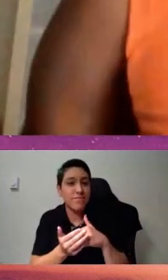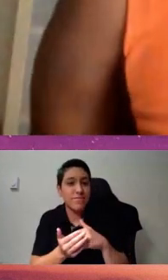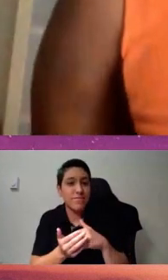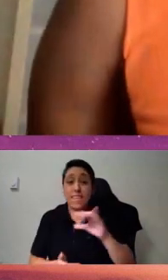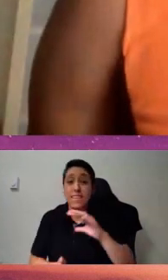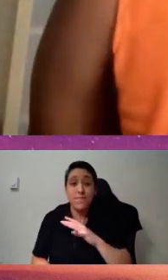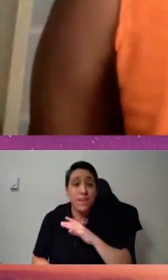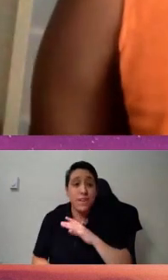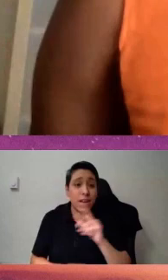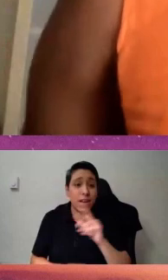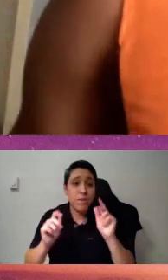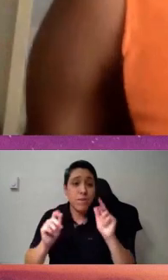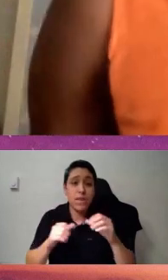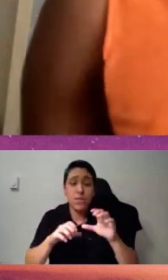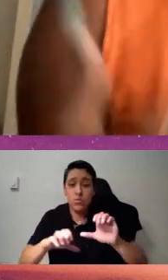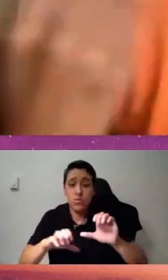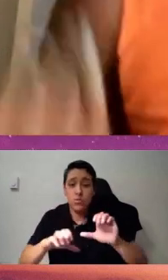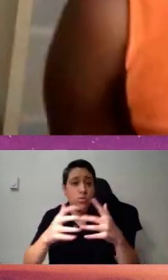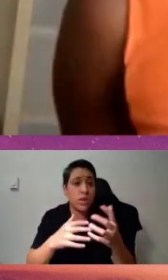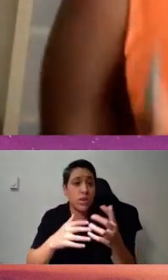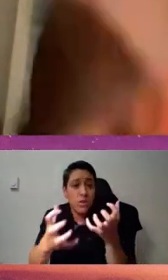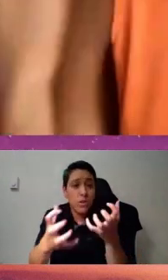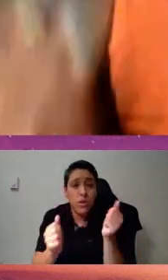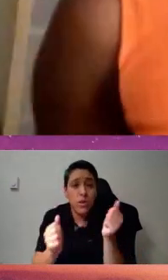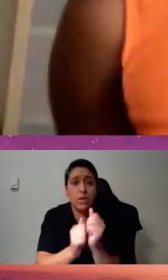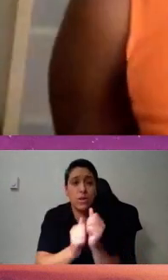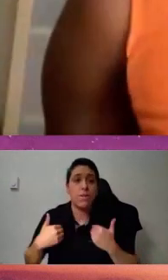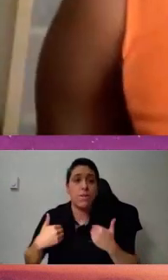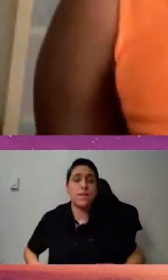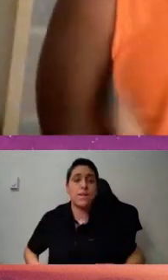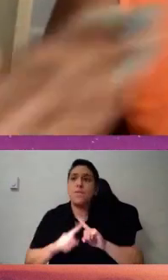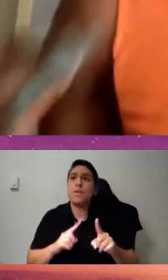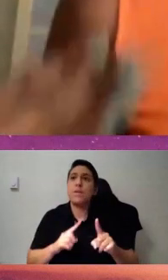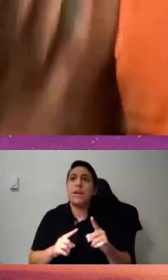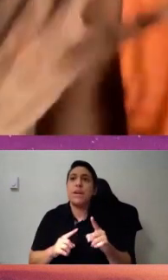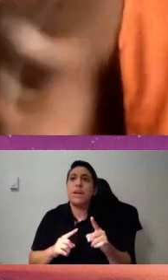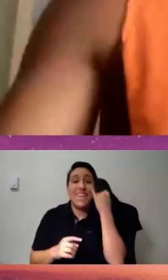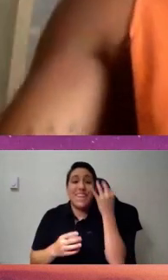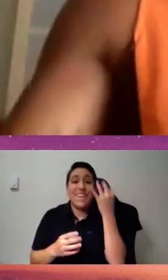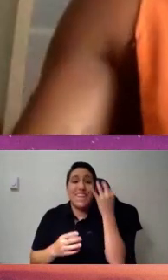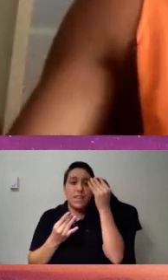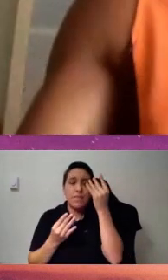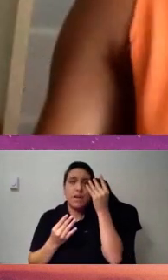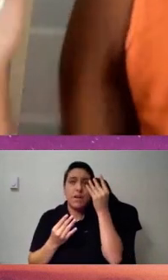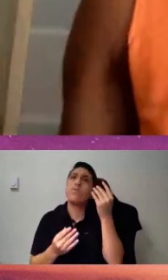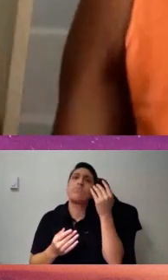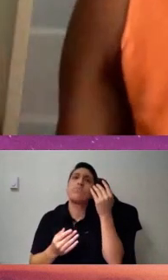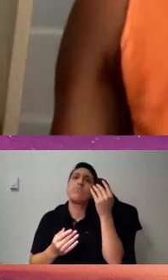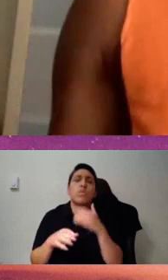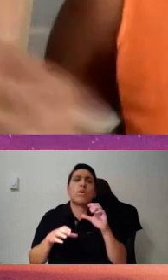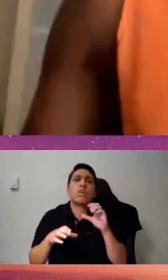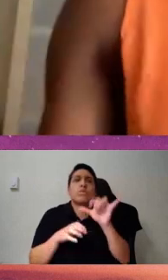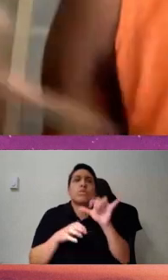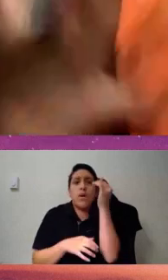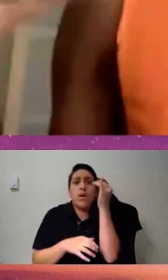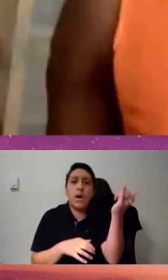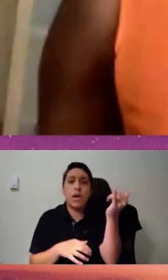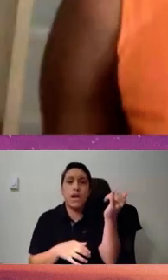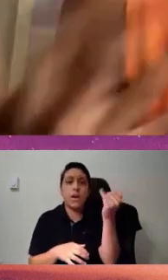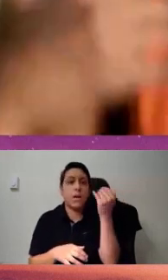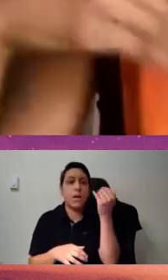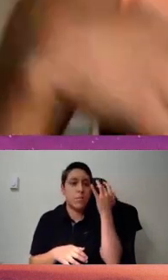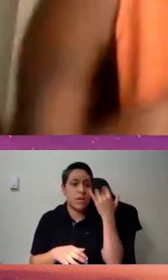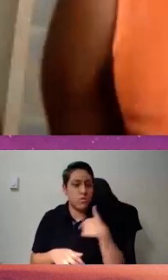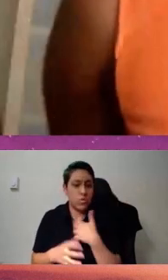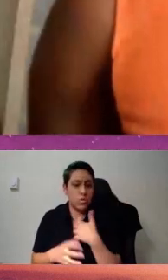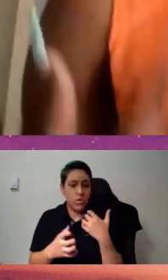want with their bodies, right? But when it comes to our safety, why are we doing this? Are we doing it because we're trying to get these people off our backs? Or are we trying to,